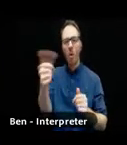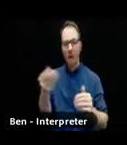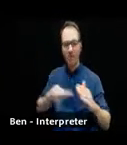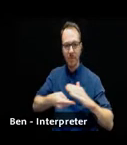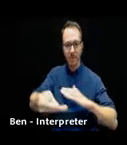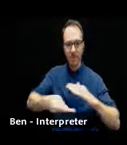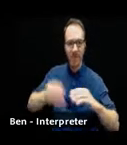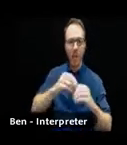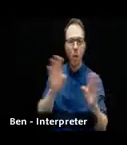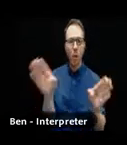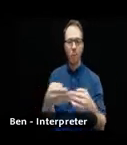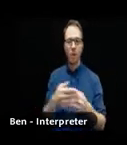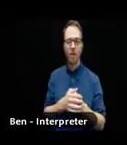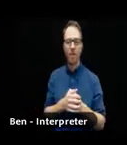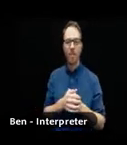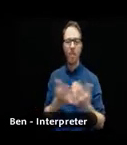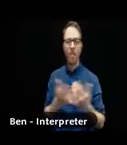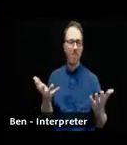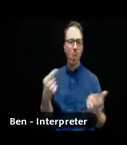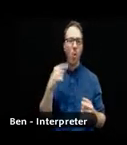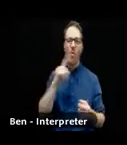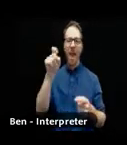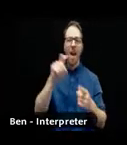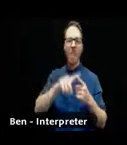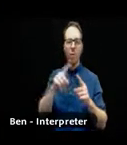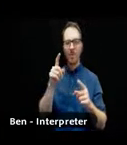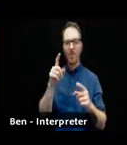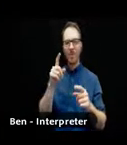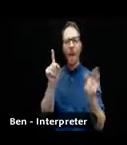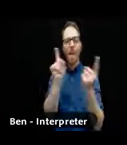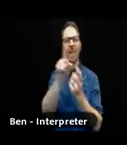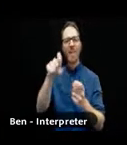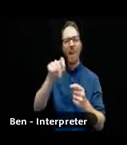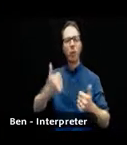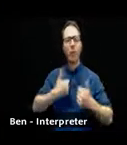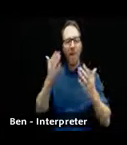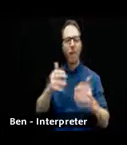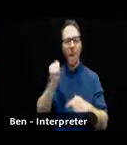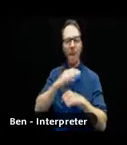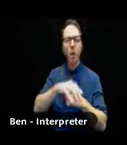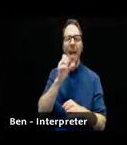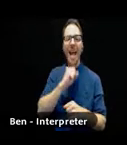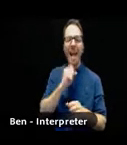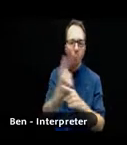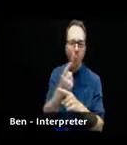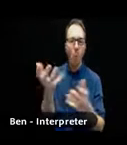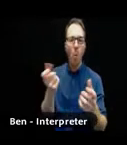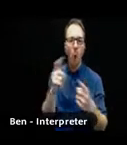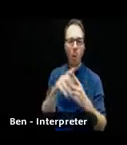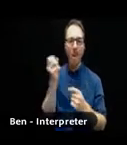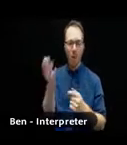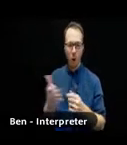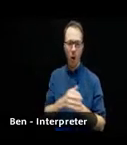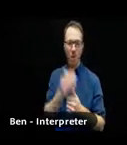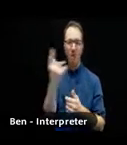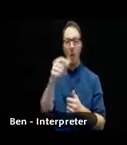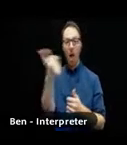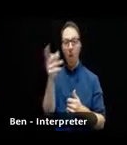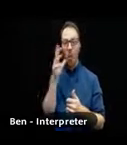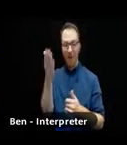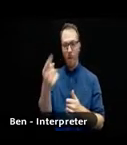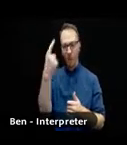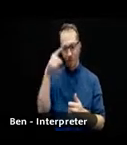room. We really just have to attend to the needs of survivors based on the age appropriate. Do they want to even be there? Is somebody else going to be there for